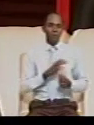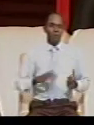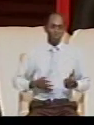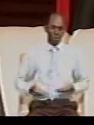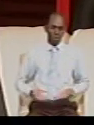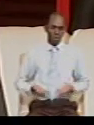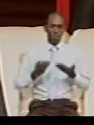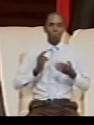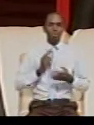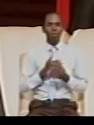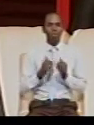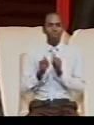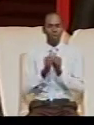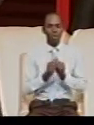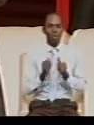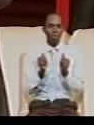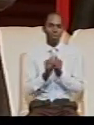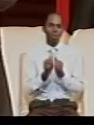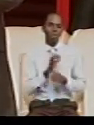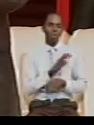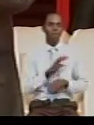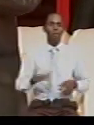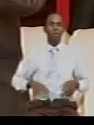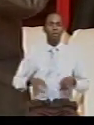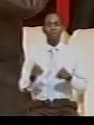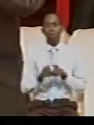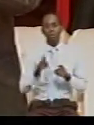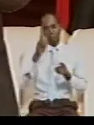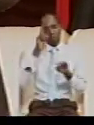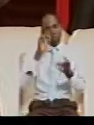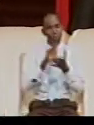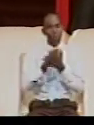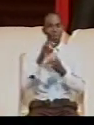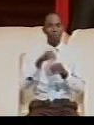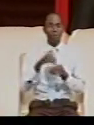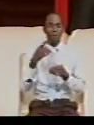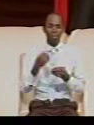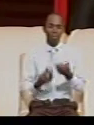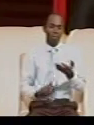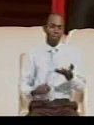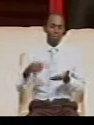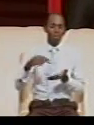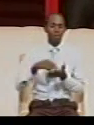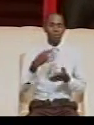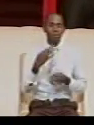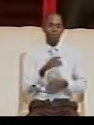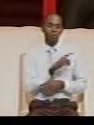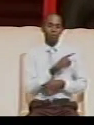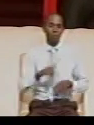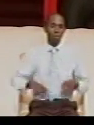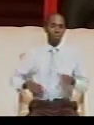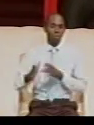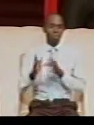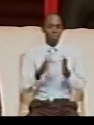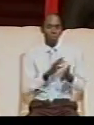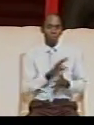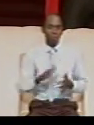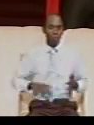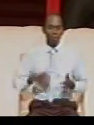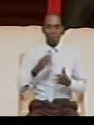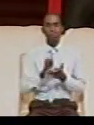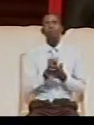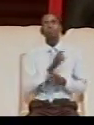us together with Christ. As we believe in the resurrection of the Lord Jesus Christ, I'll say, Lord,